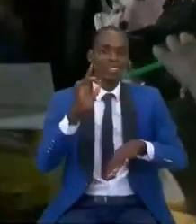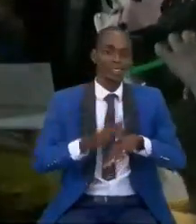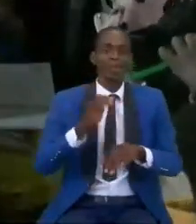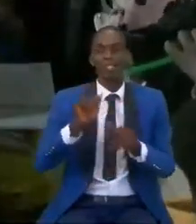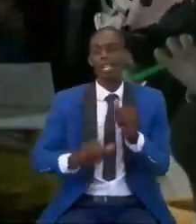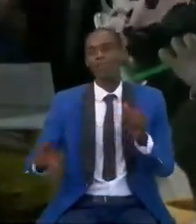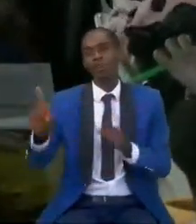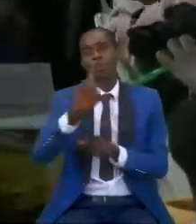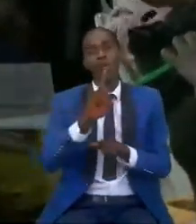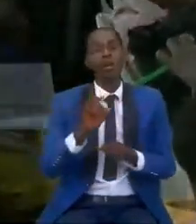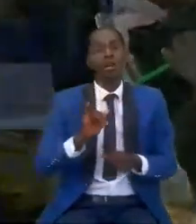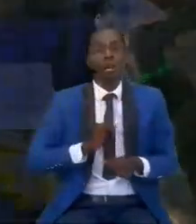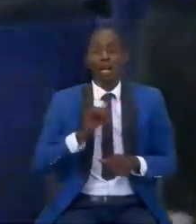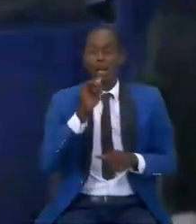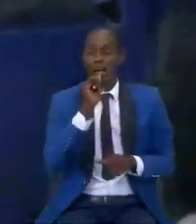says,